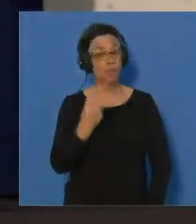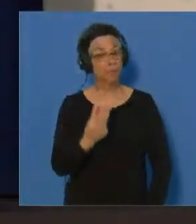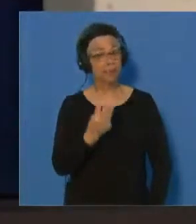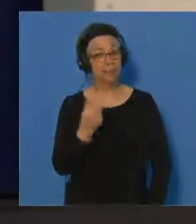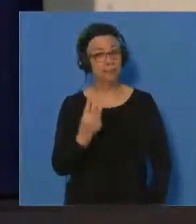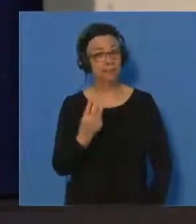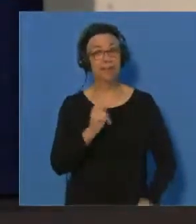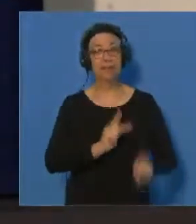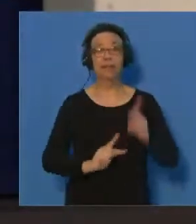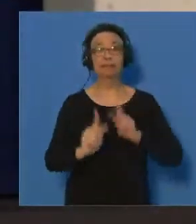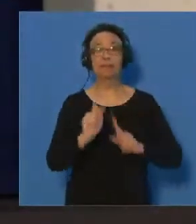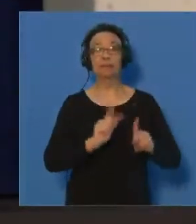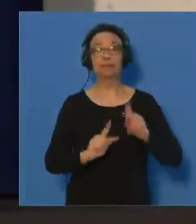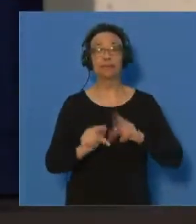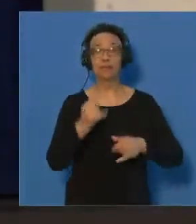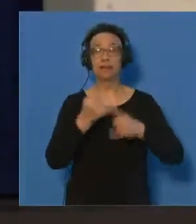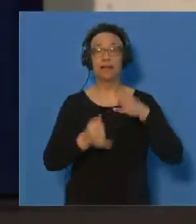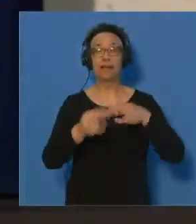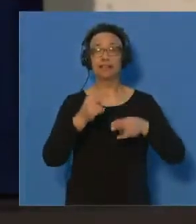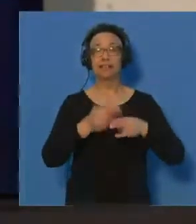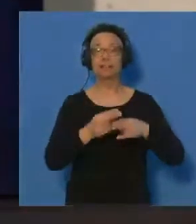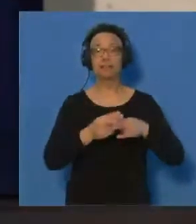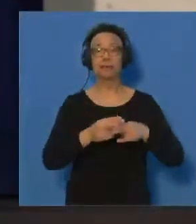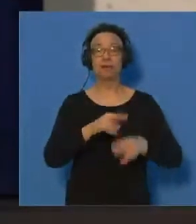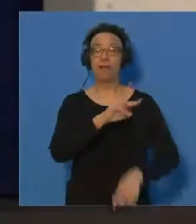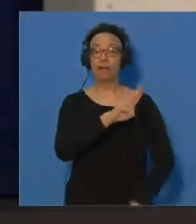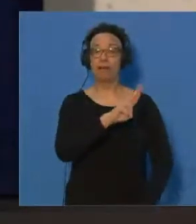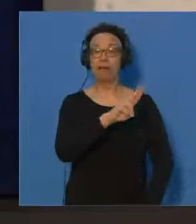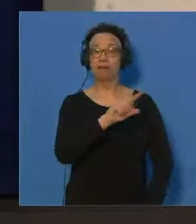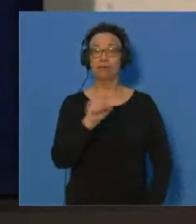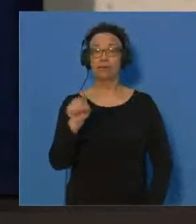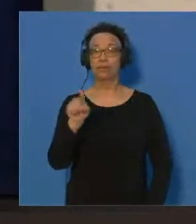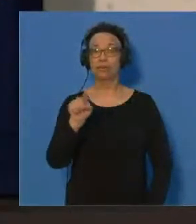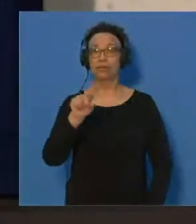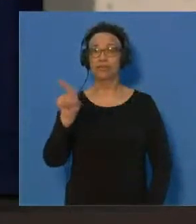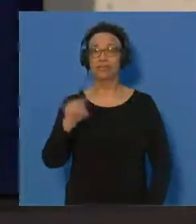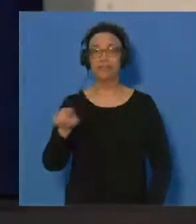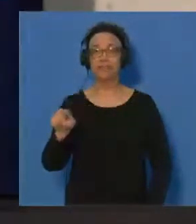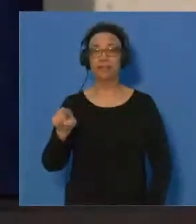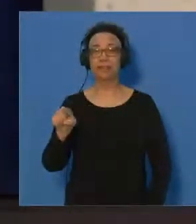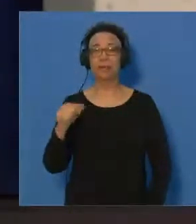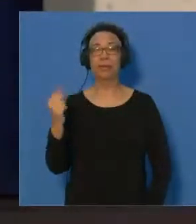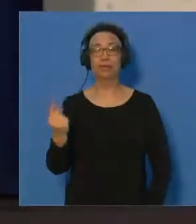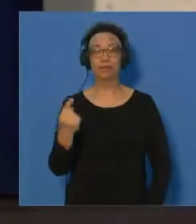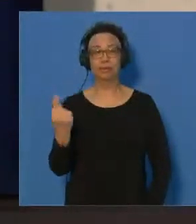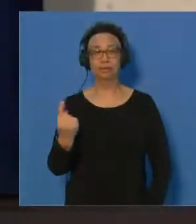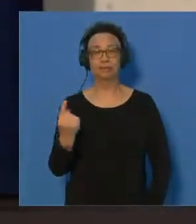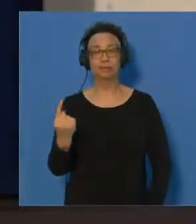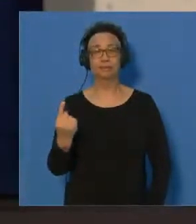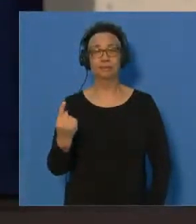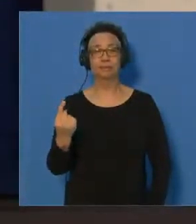Wednesdays shall be for persons whose surnames begin with the letters R to Z only.